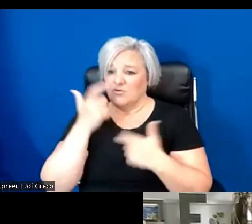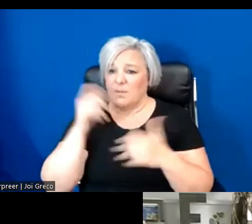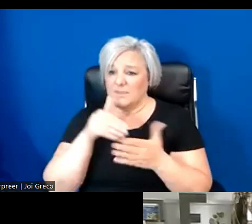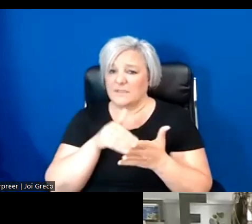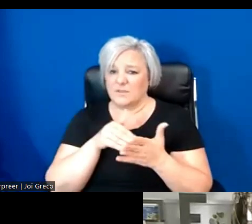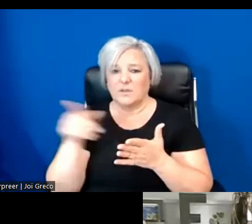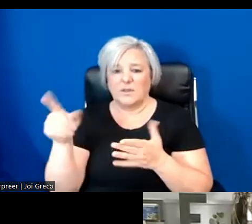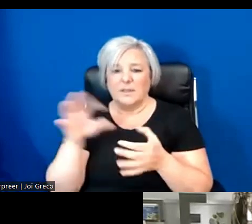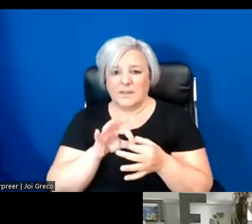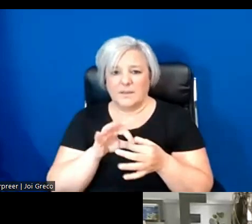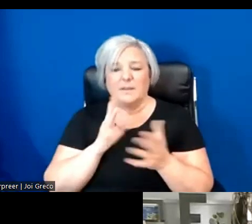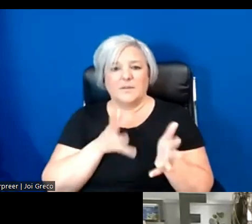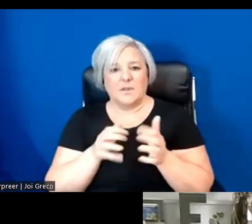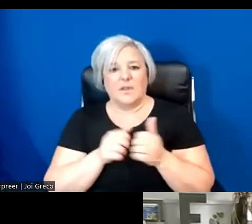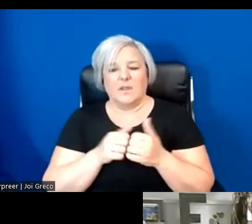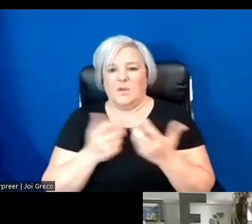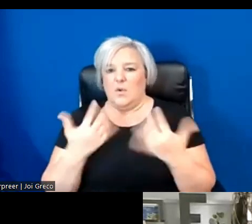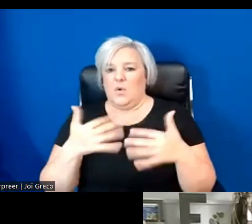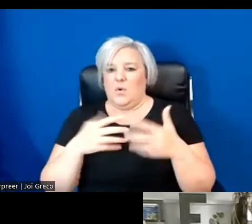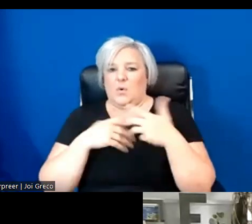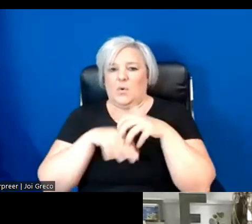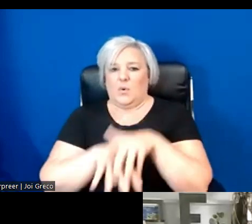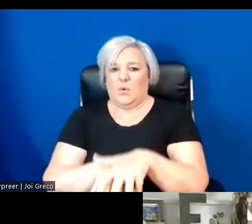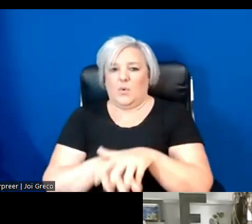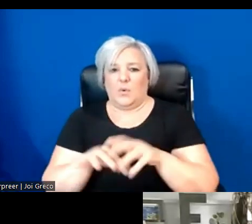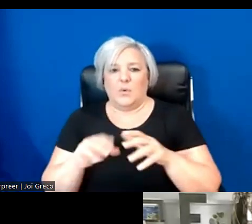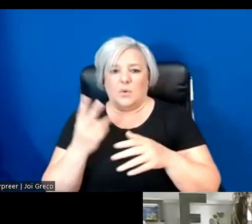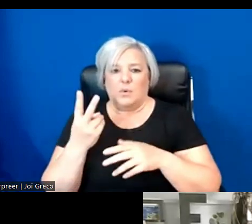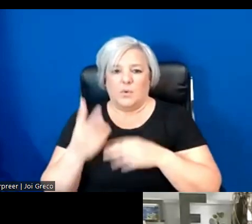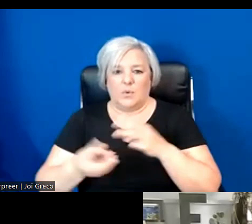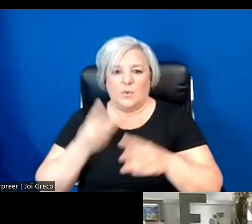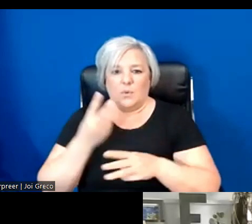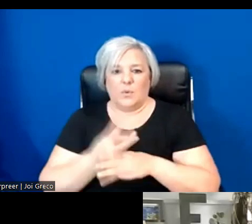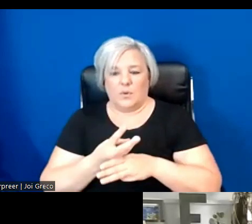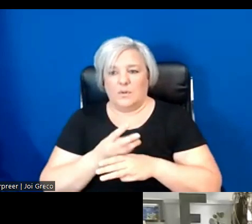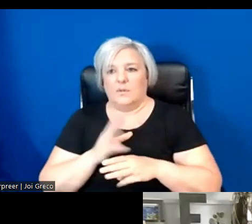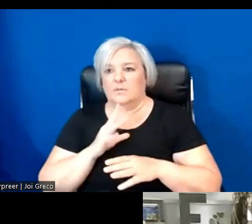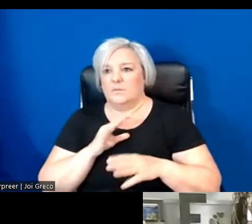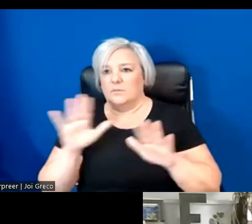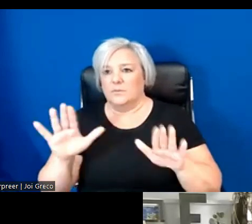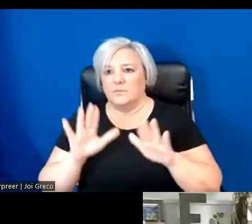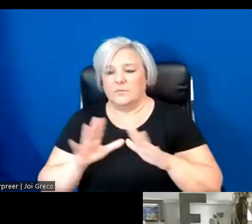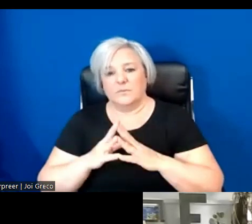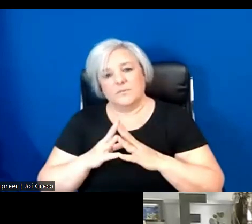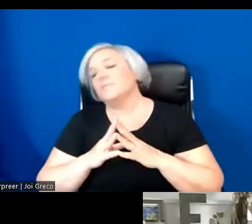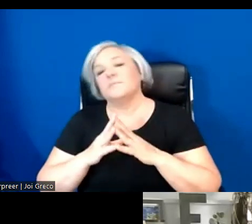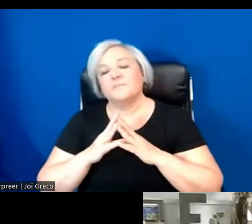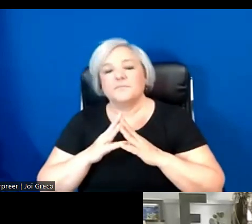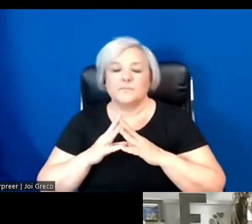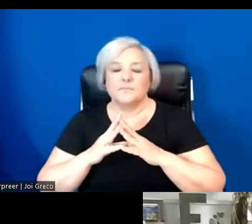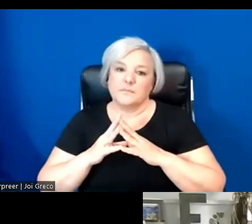amazing synthesis of 2 worlds that's really paid off over and over. They listened to each other